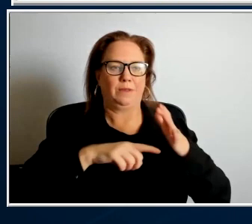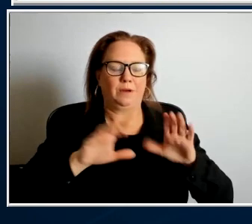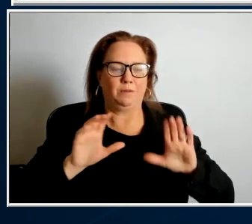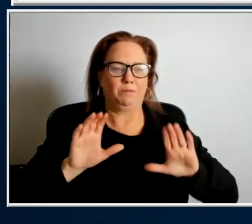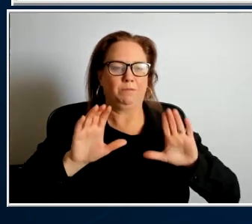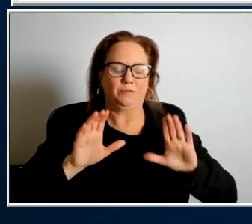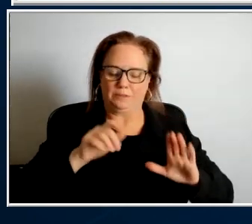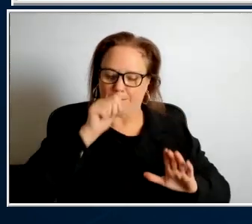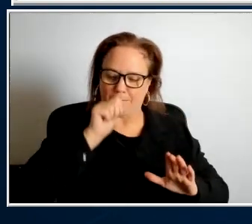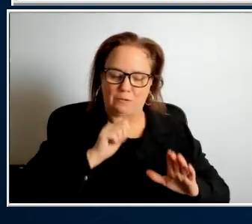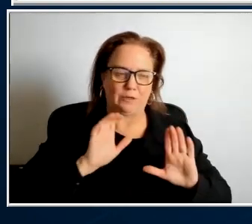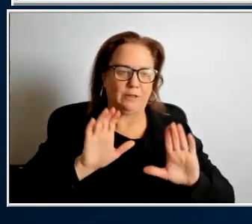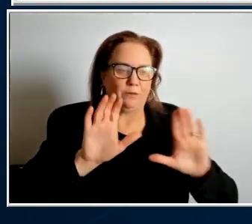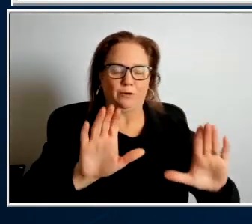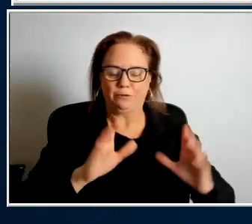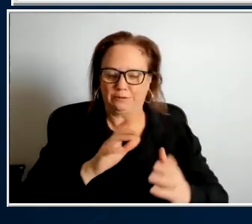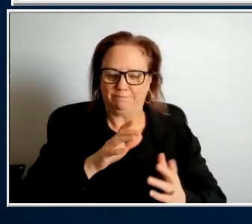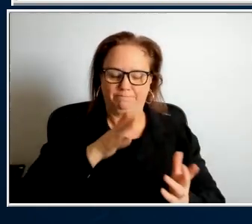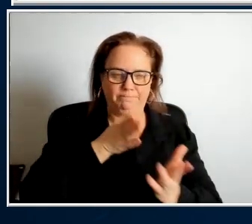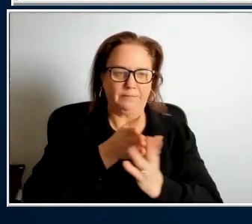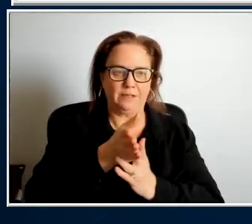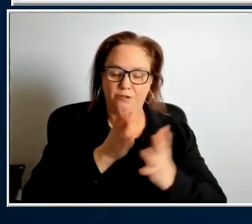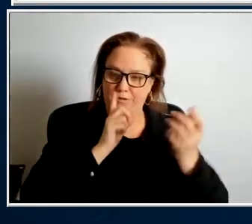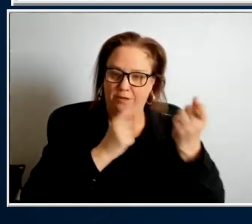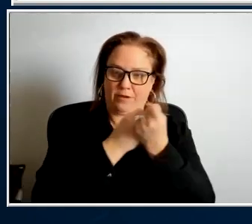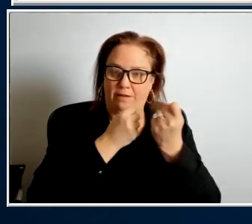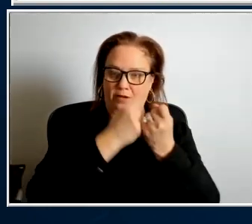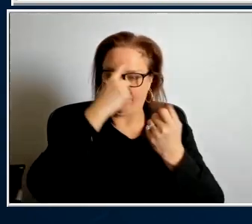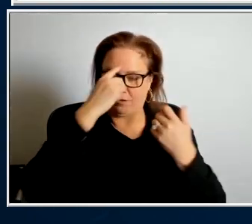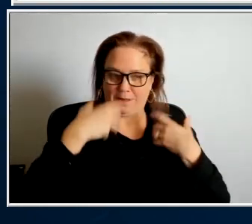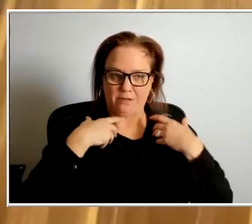through. Did you ever think that you'd be an advocate for mental health?